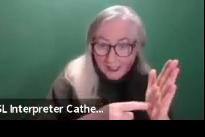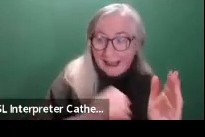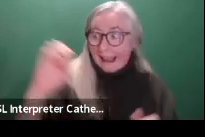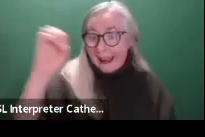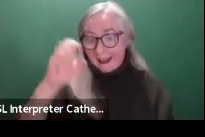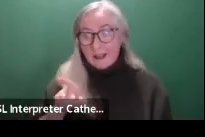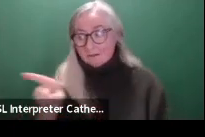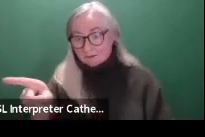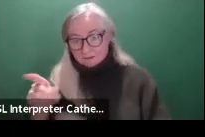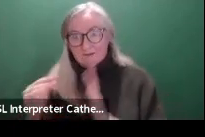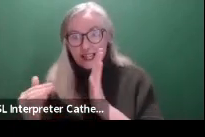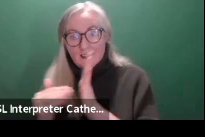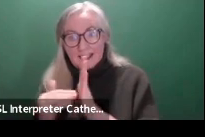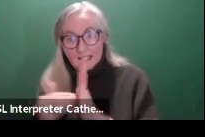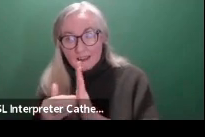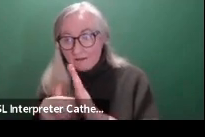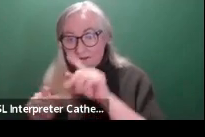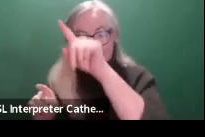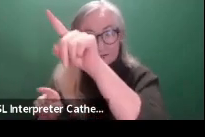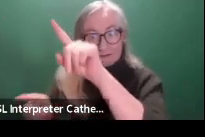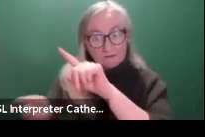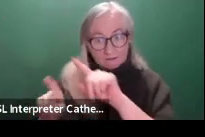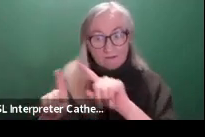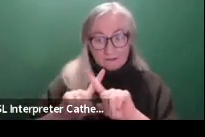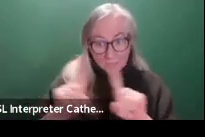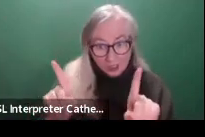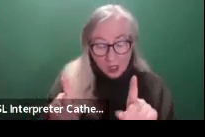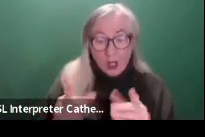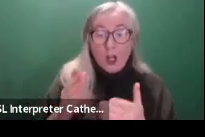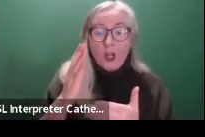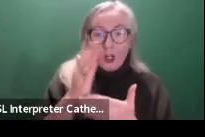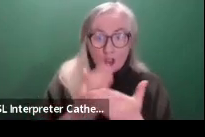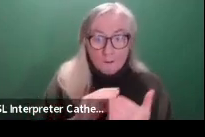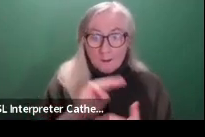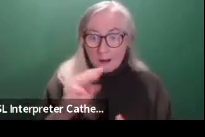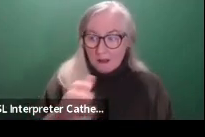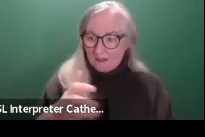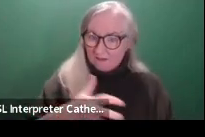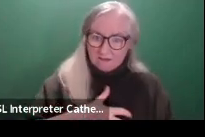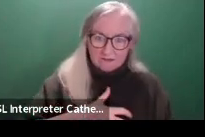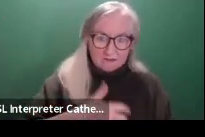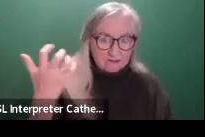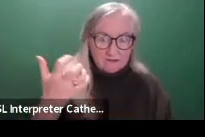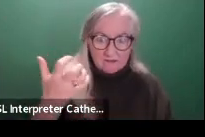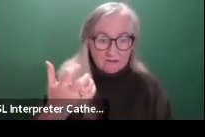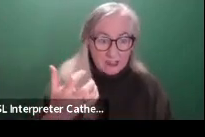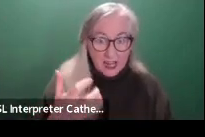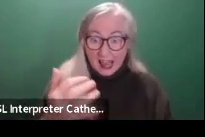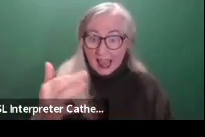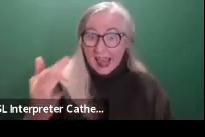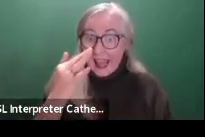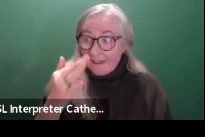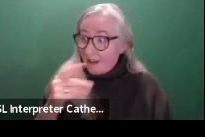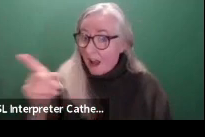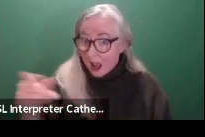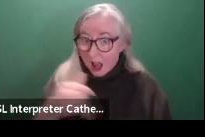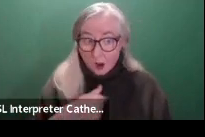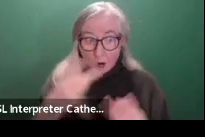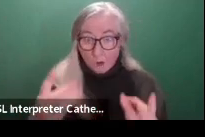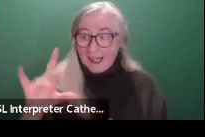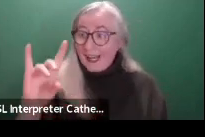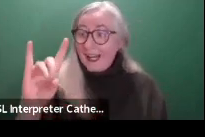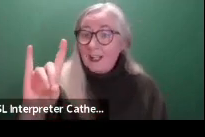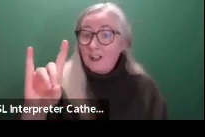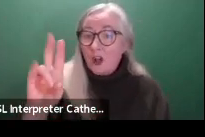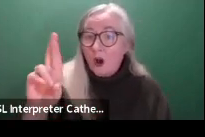do. And something that people really complained bitterly about in England was if they were on HRT, if they wanted